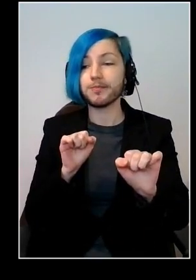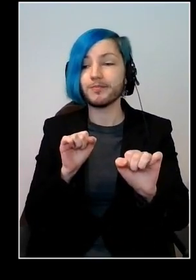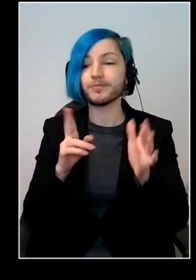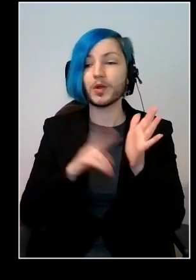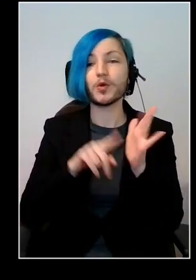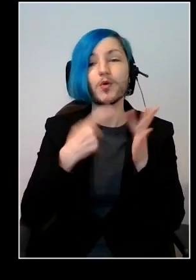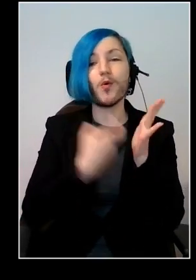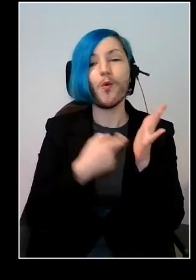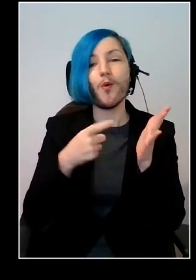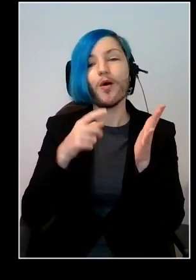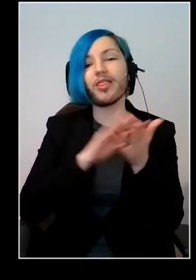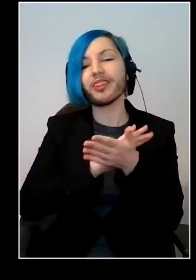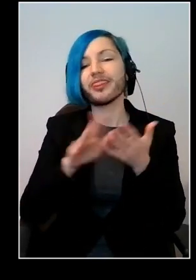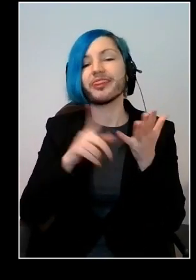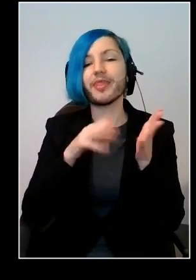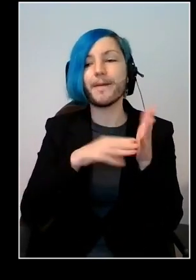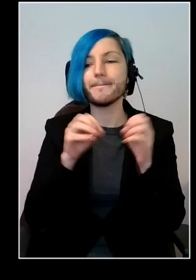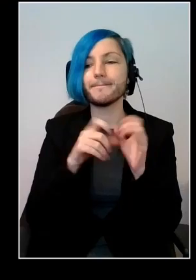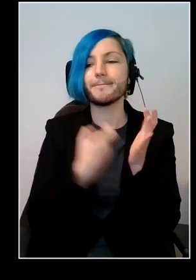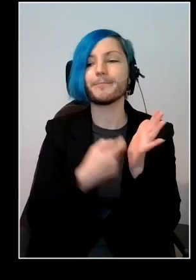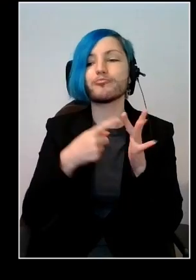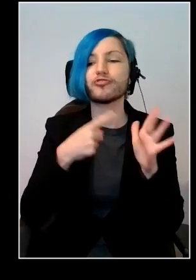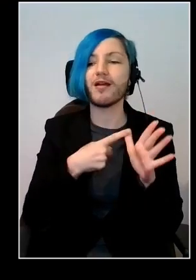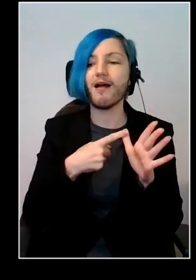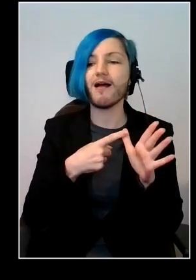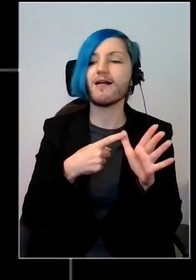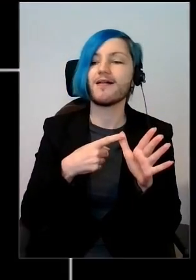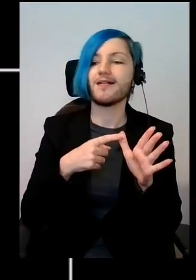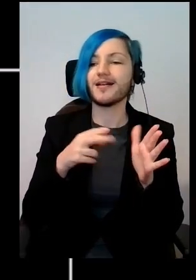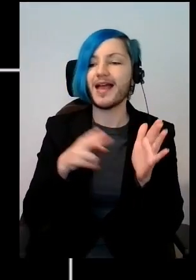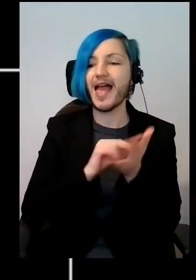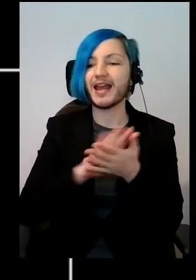Northumbria Healthcare NHS Foundation Trust.